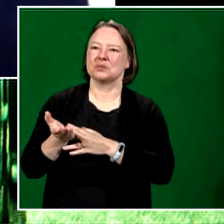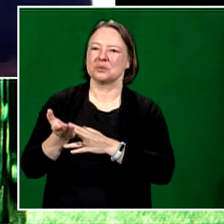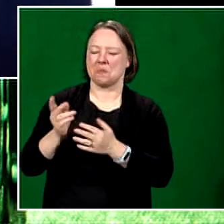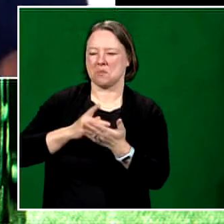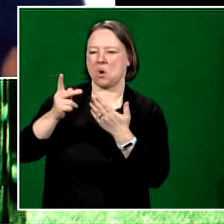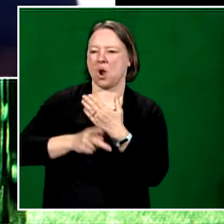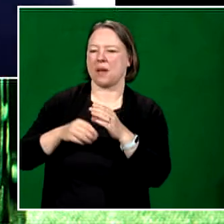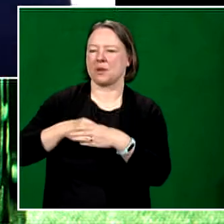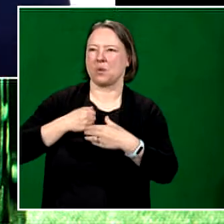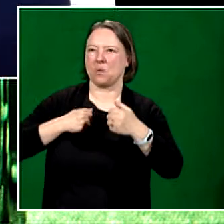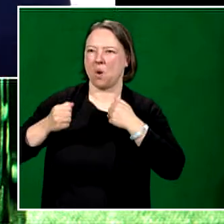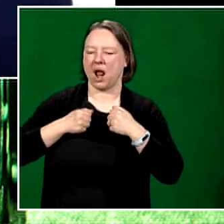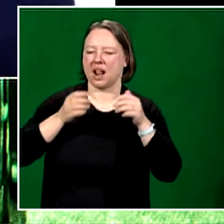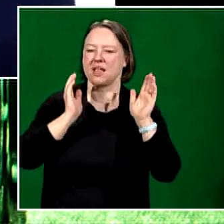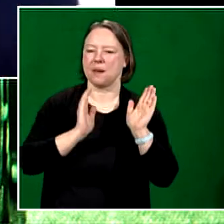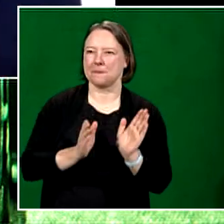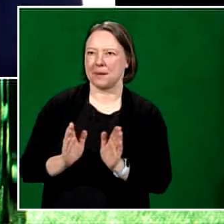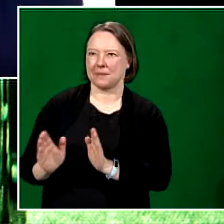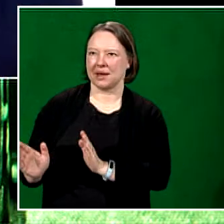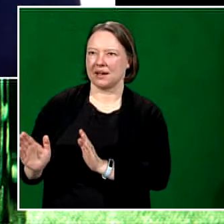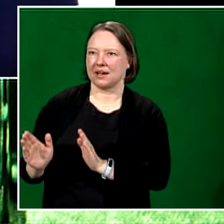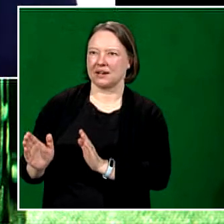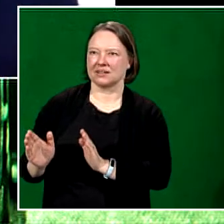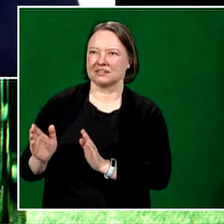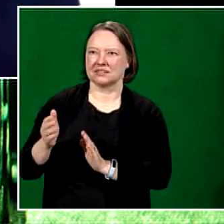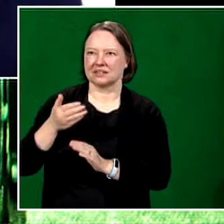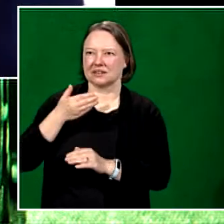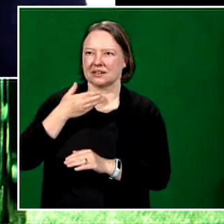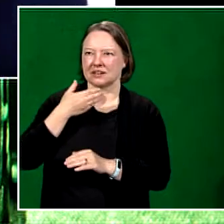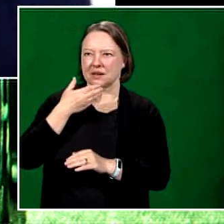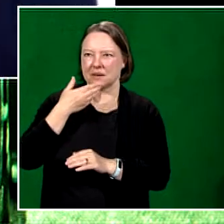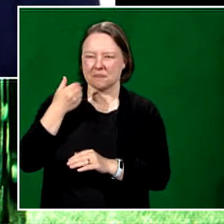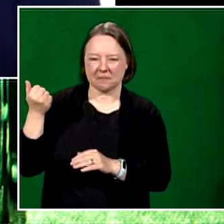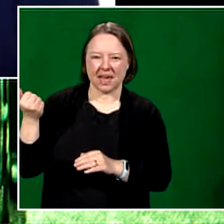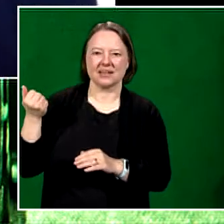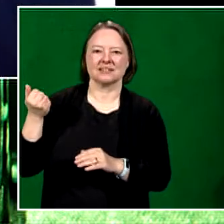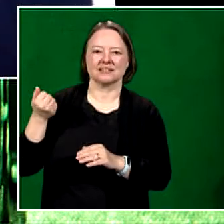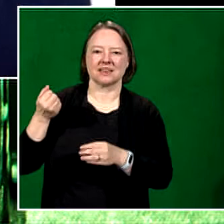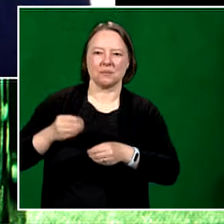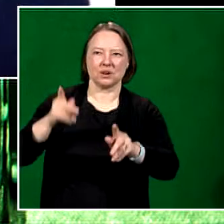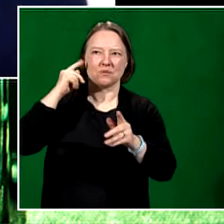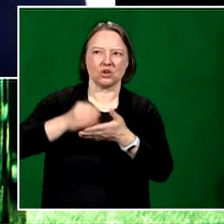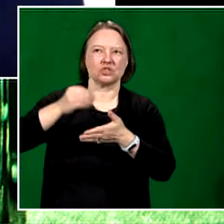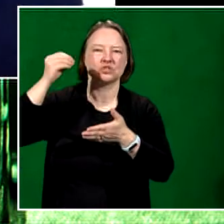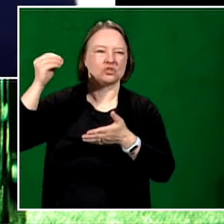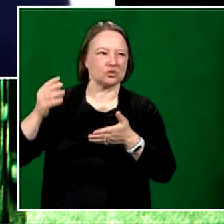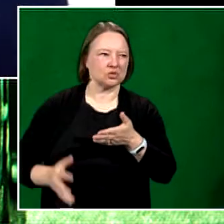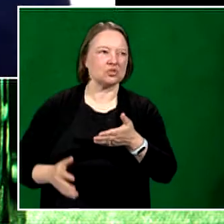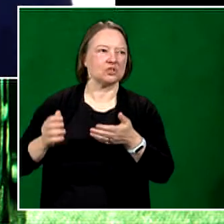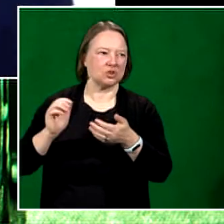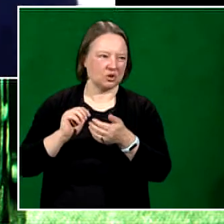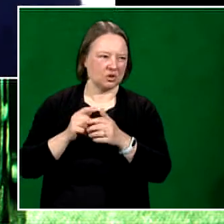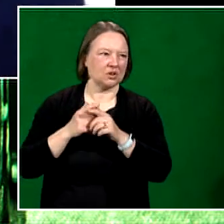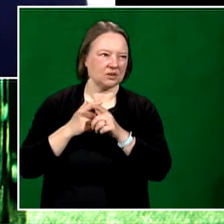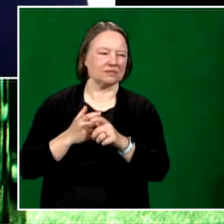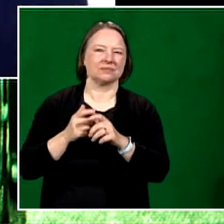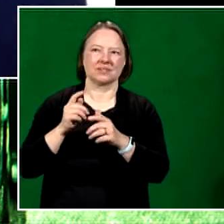in Rwanda that prepares the best talented Rwandan students to go compete for international